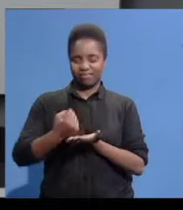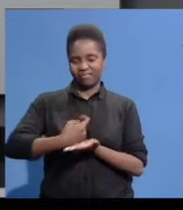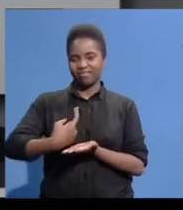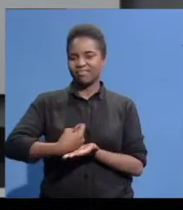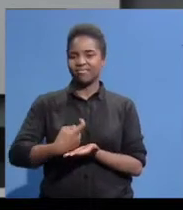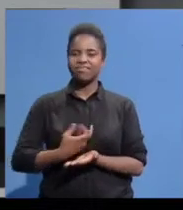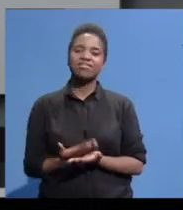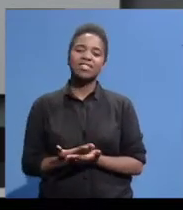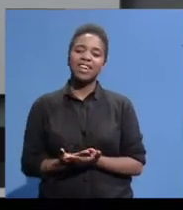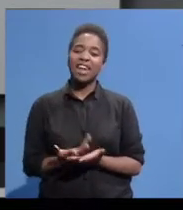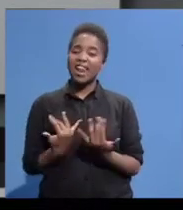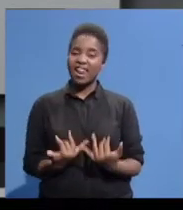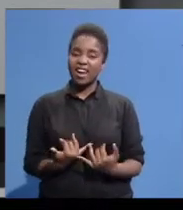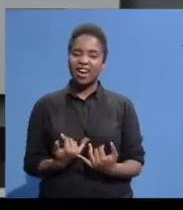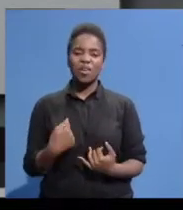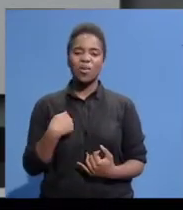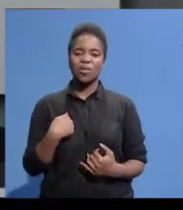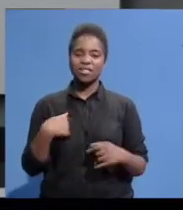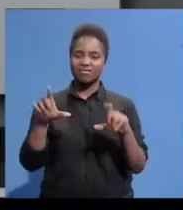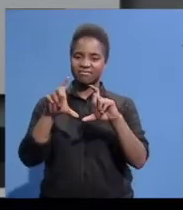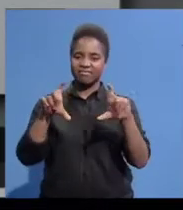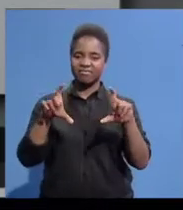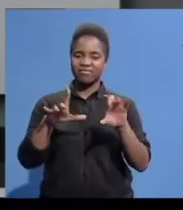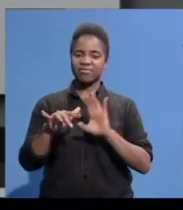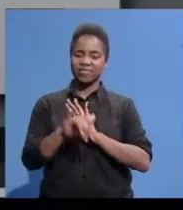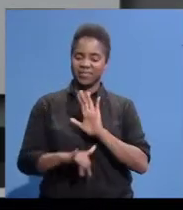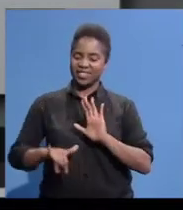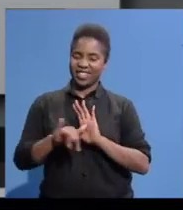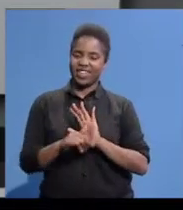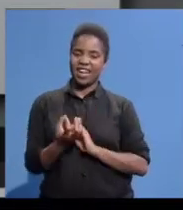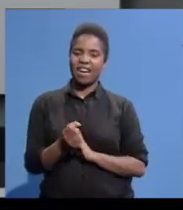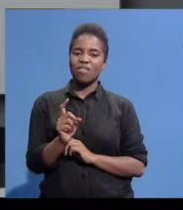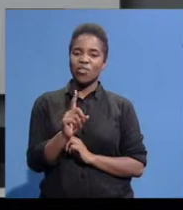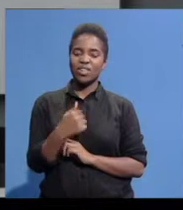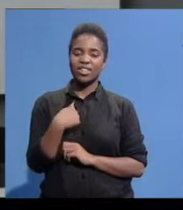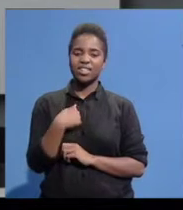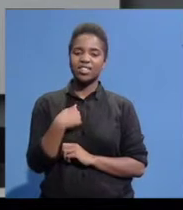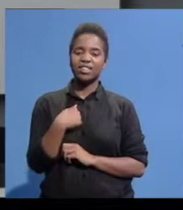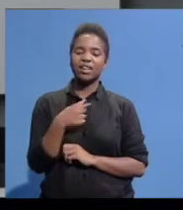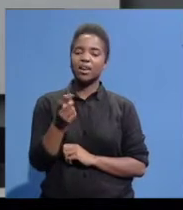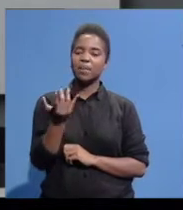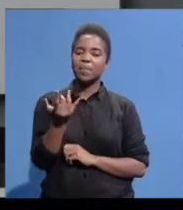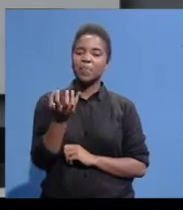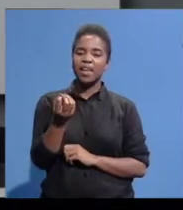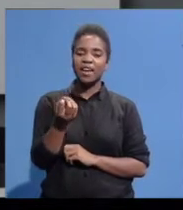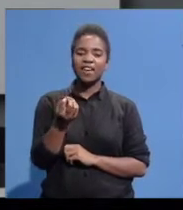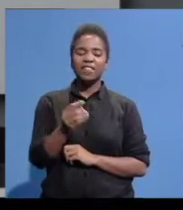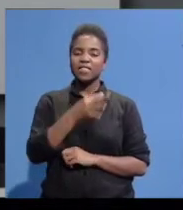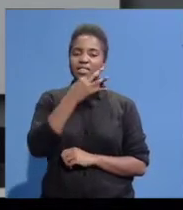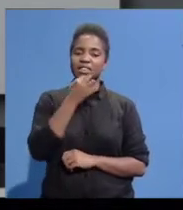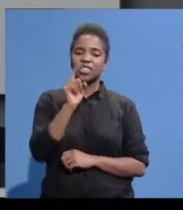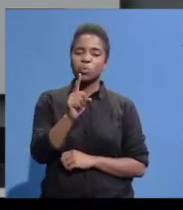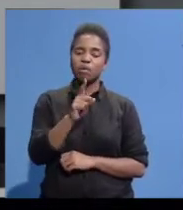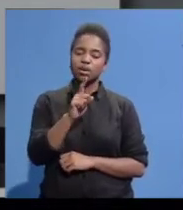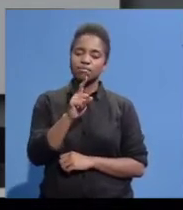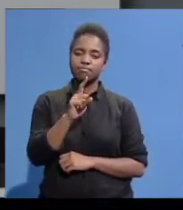us. And here on the video wall, just to share some of it with you, we've got a message there from Chetty who says, sad